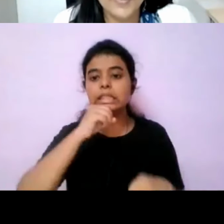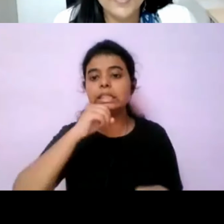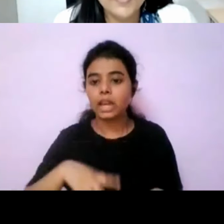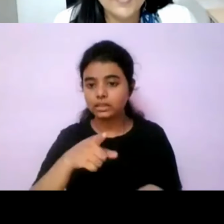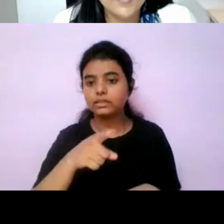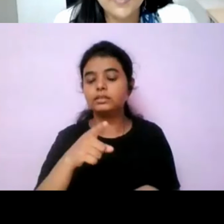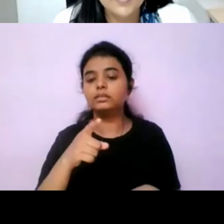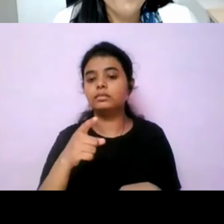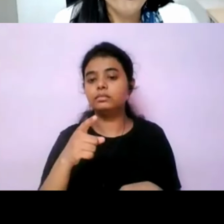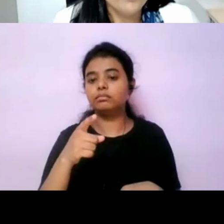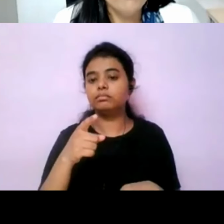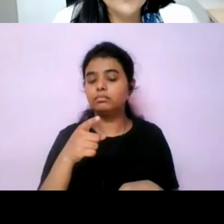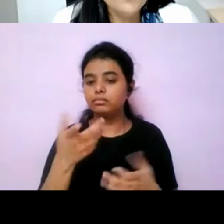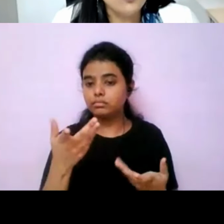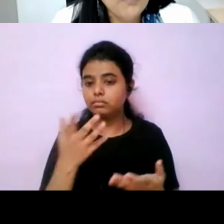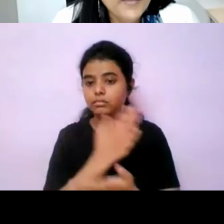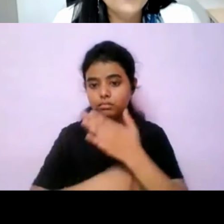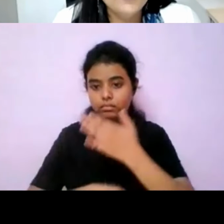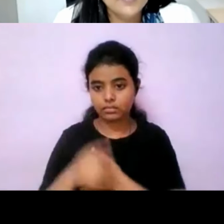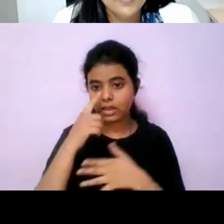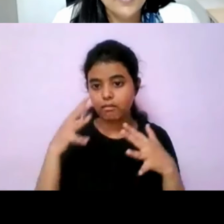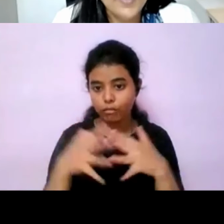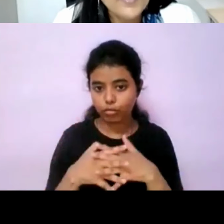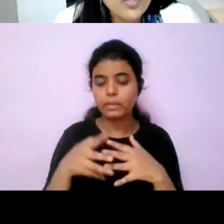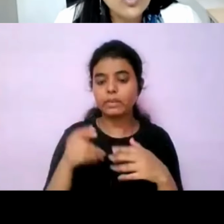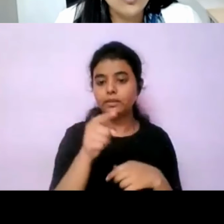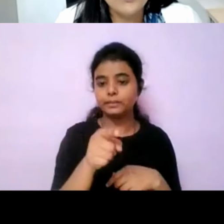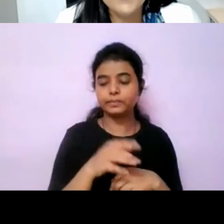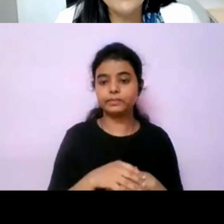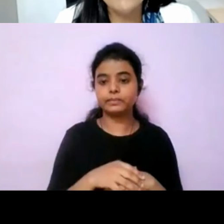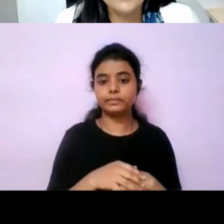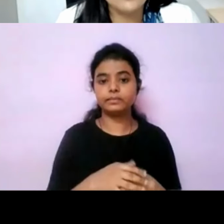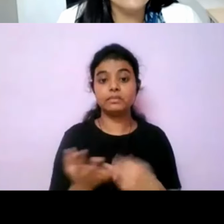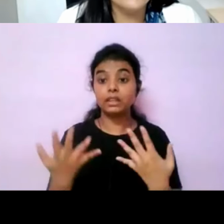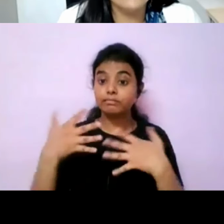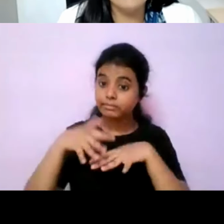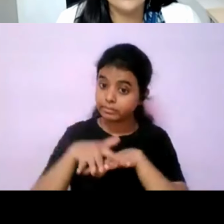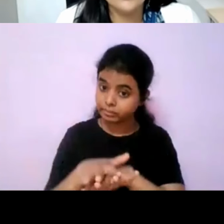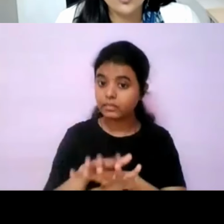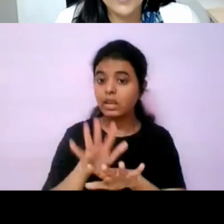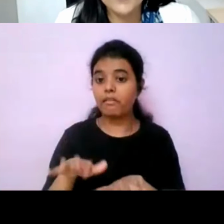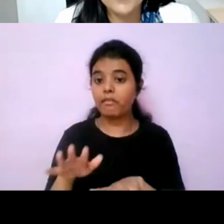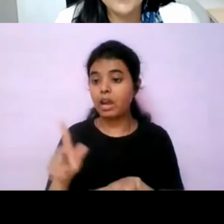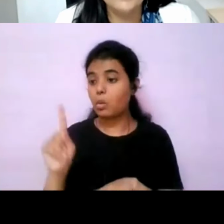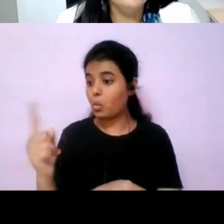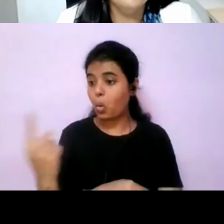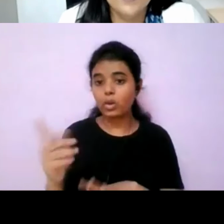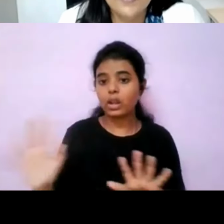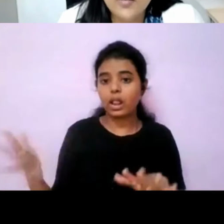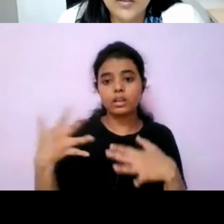sexual identities within dominant heteronormative discourses of conjugality in the Indian